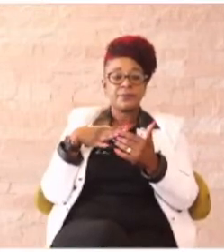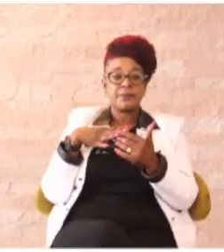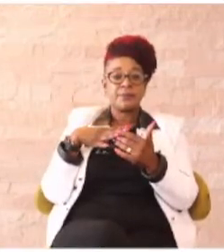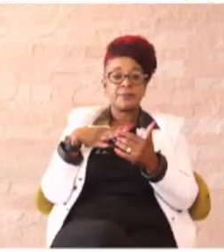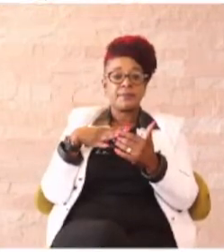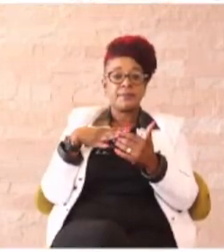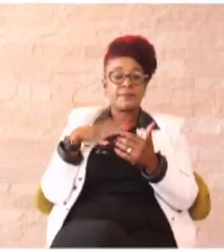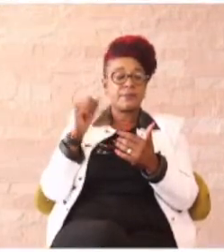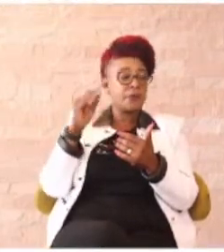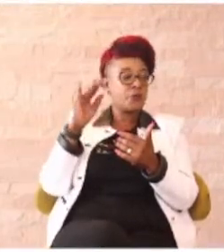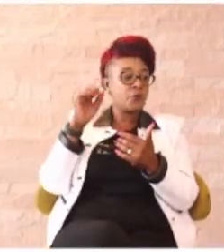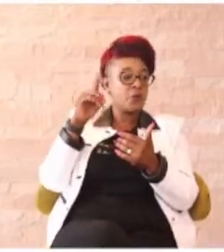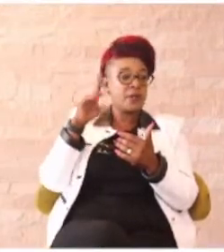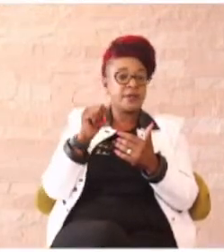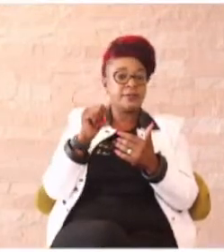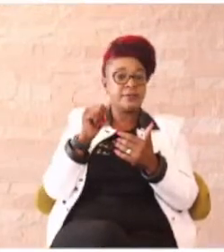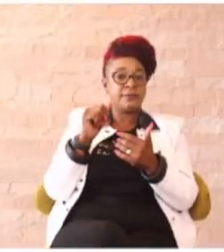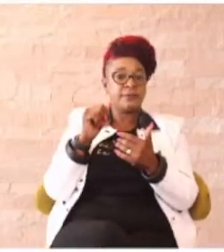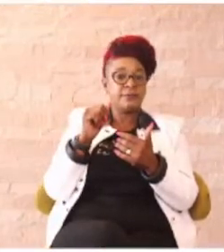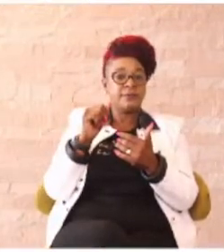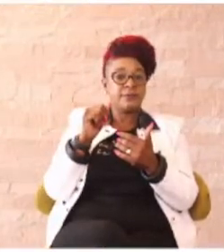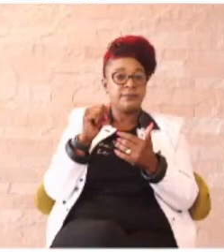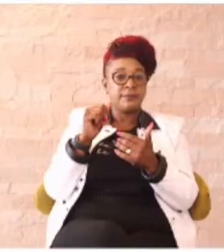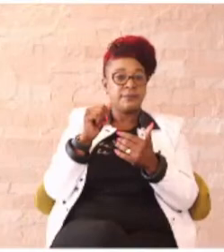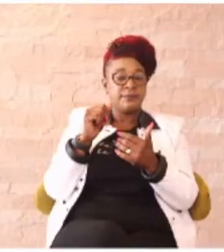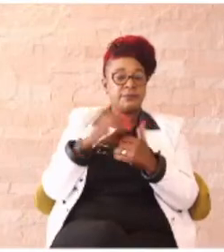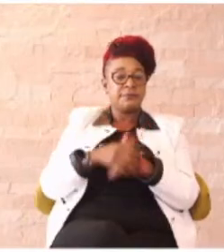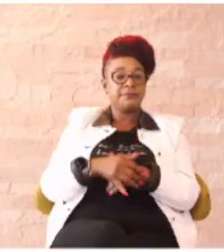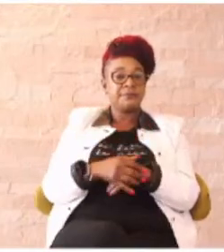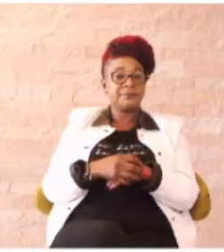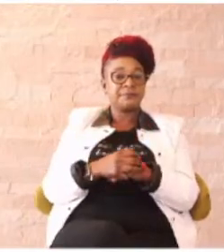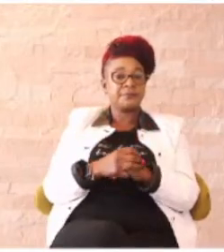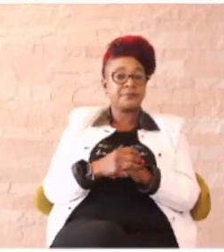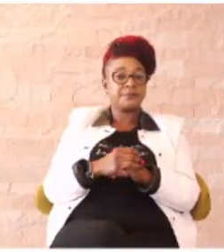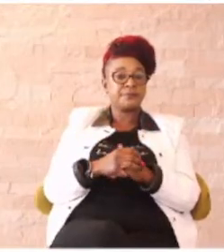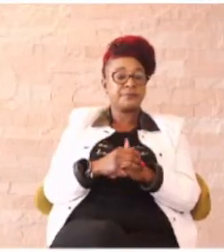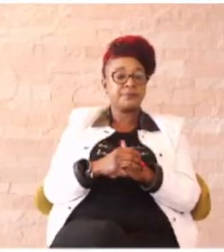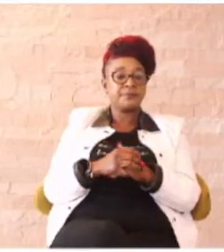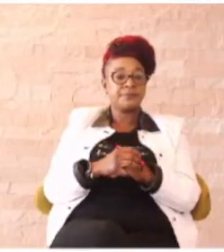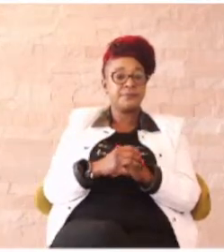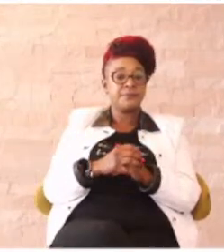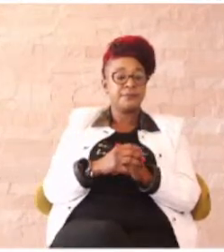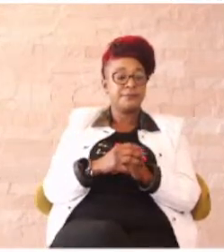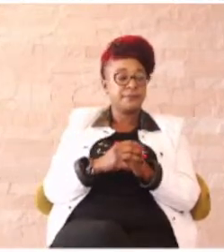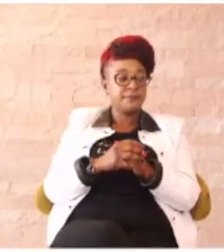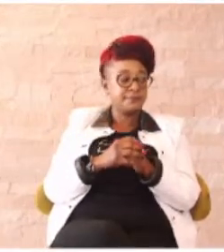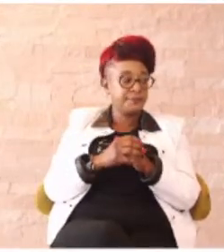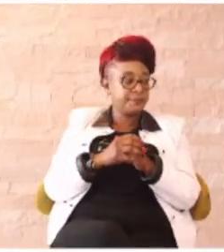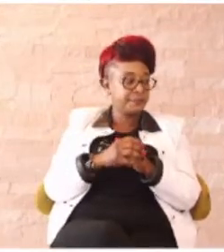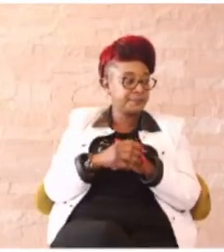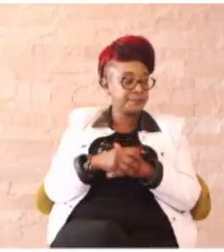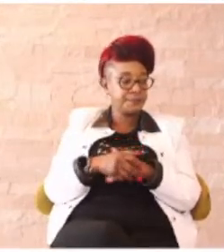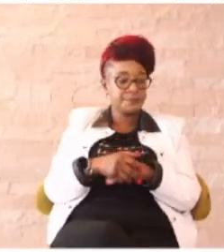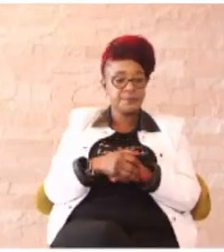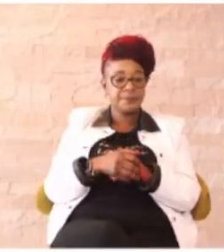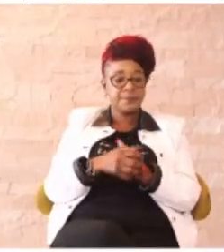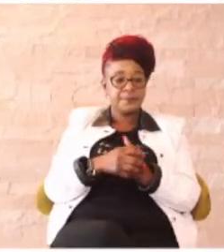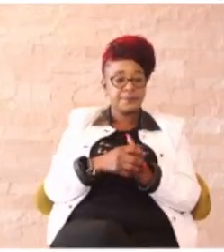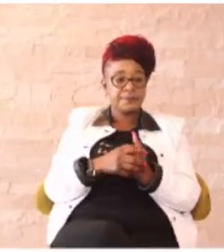SWDA, who will be giving the presentation for SWDA. Zati.